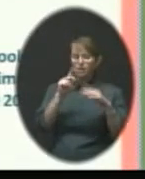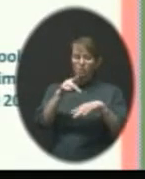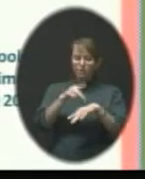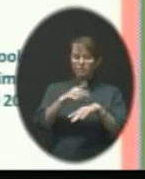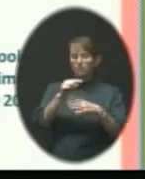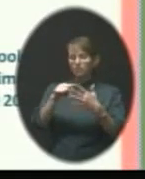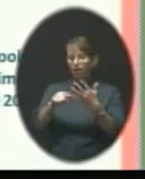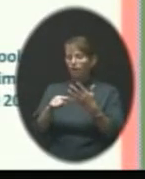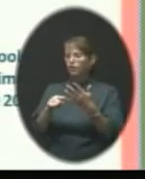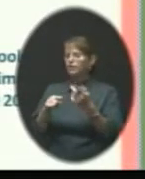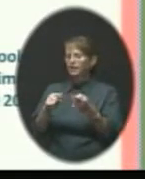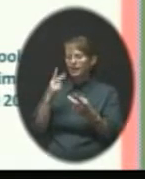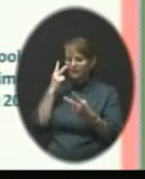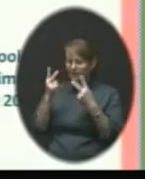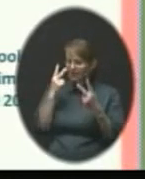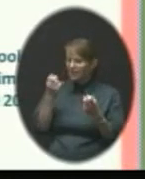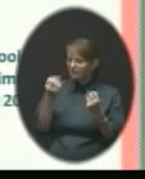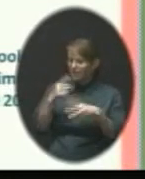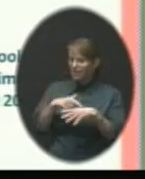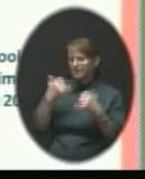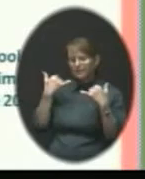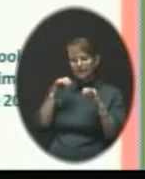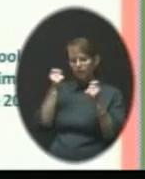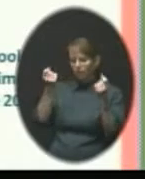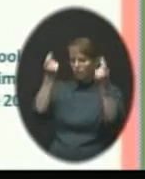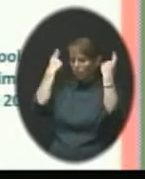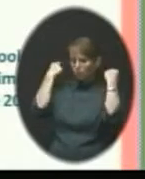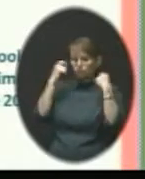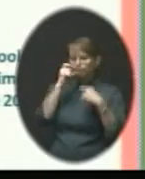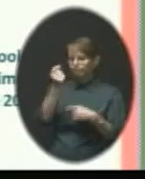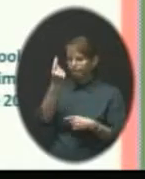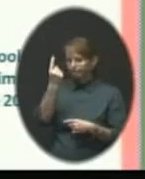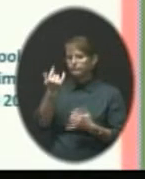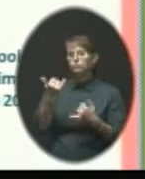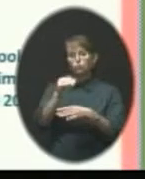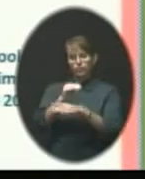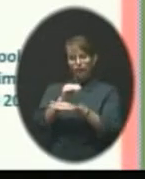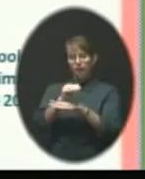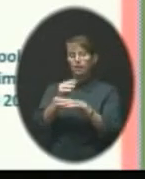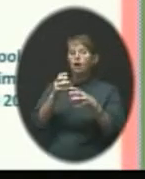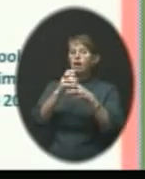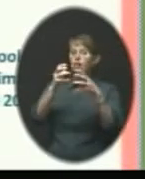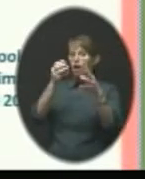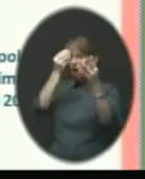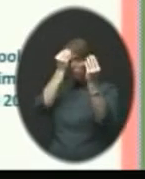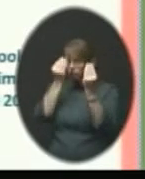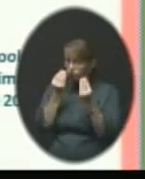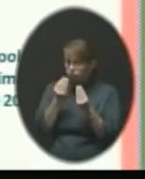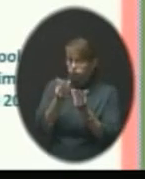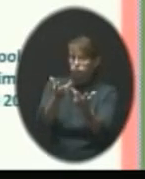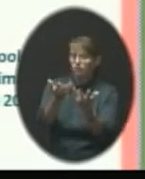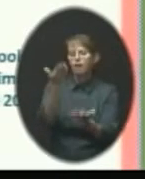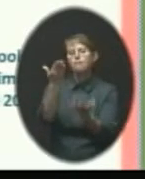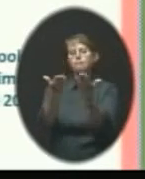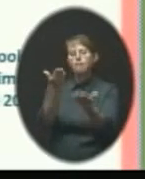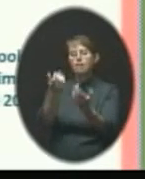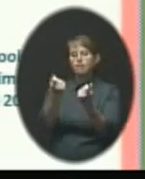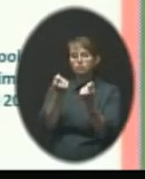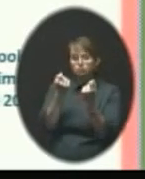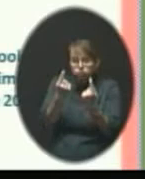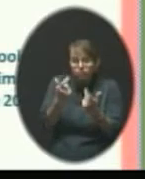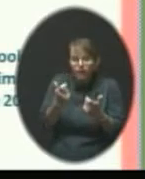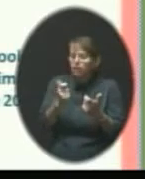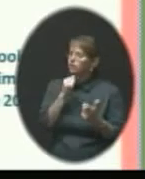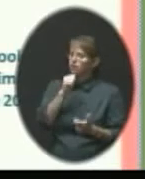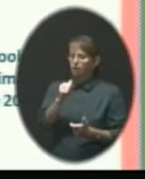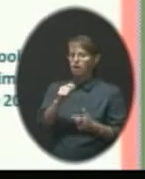they're still like, I still don't get it. So tonight I'm going to share a lot of information that you may not get right away, but I think it's important that we begin